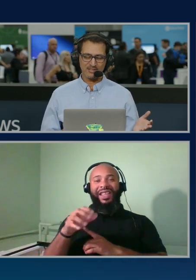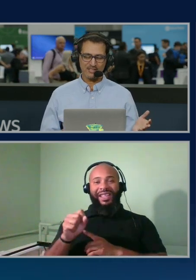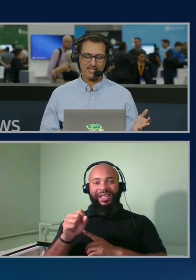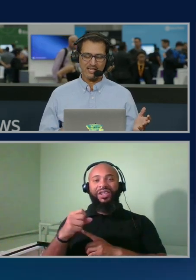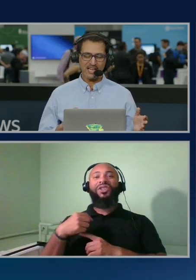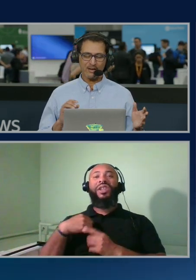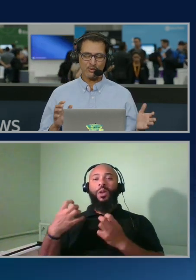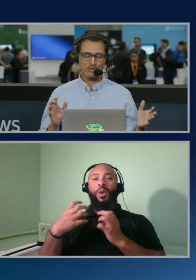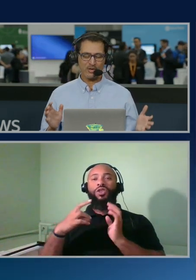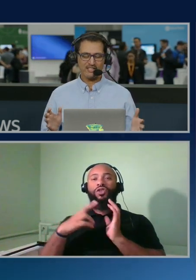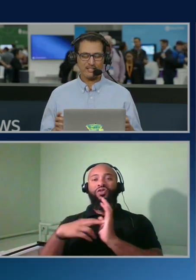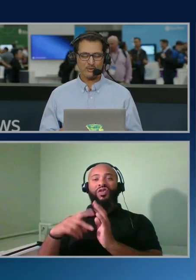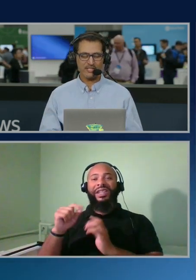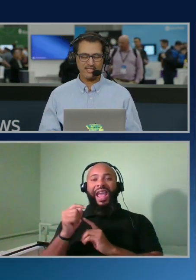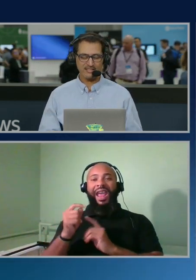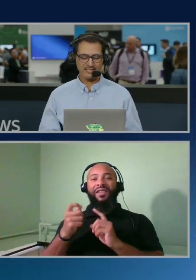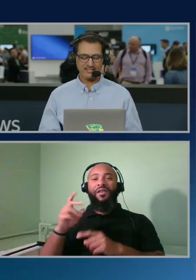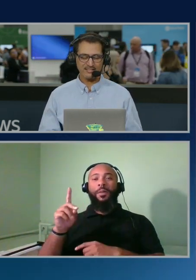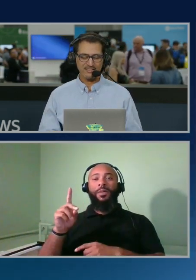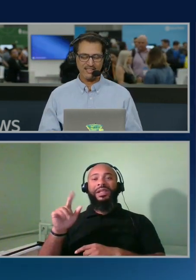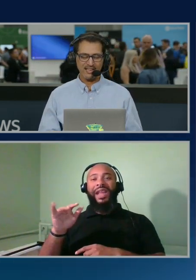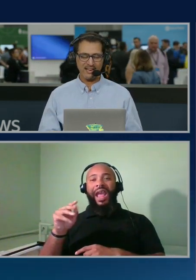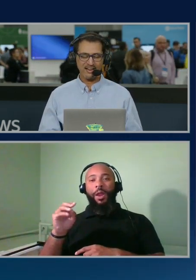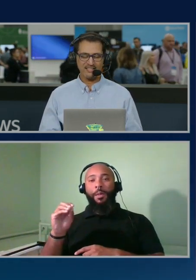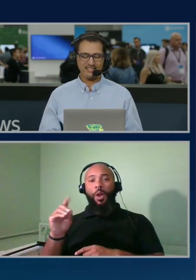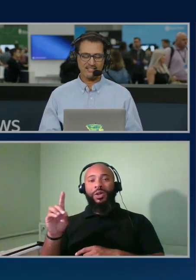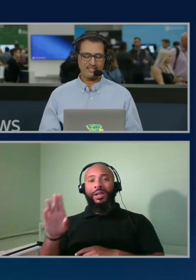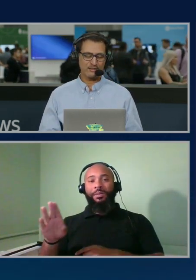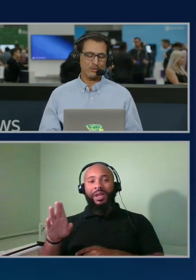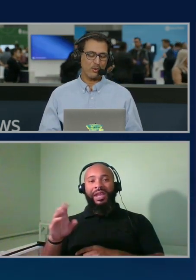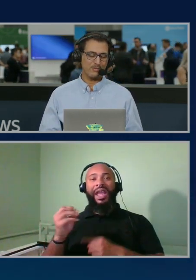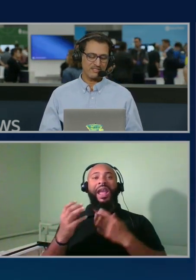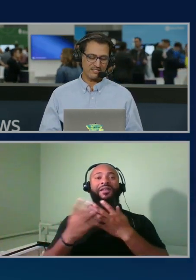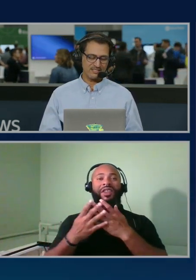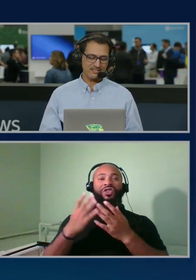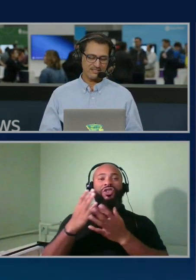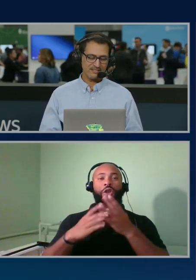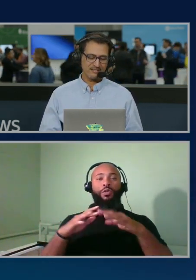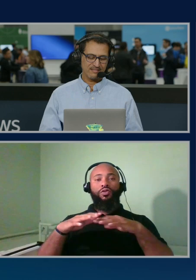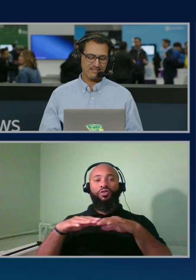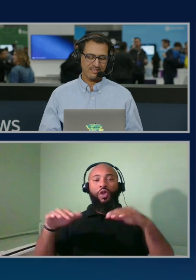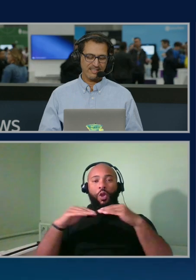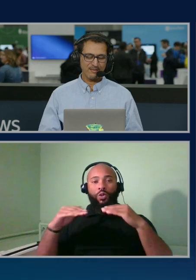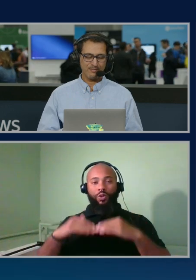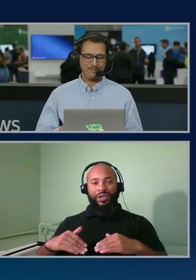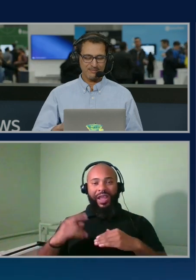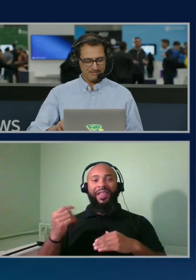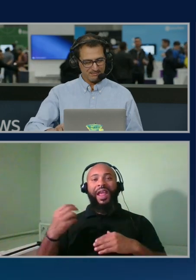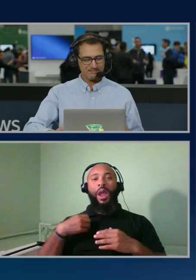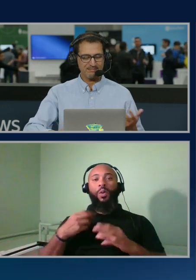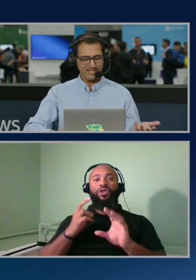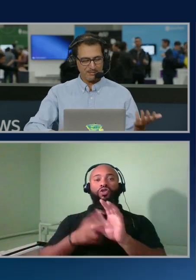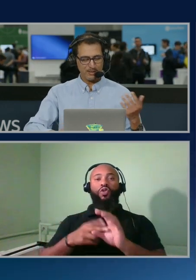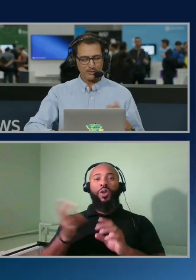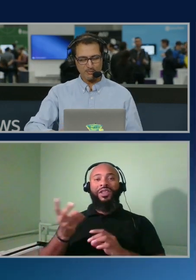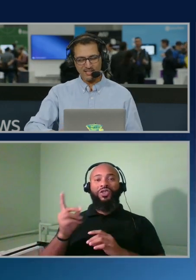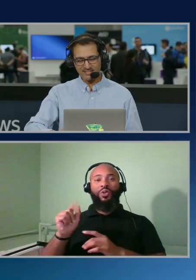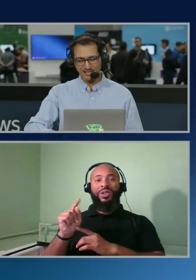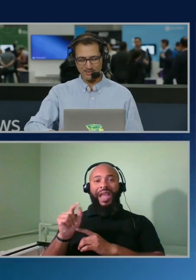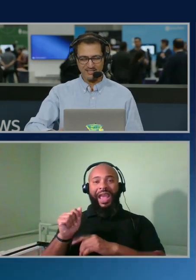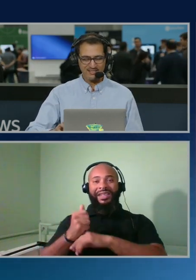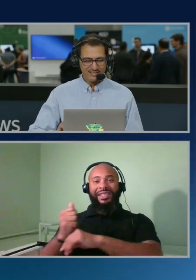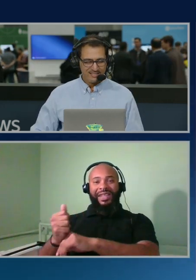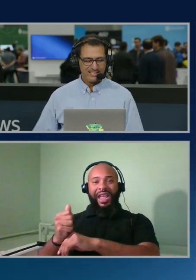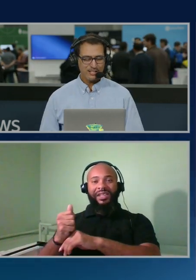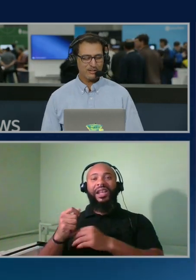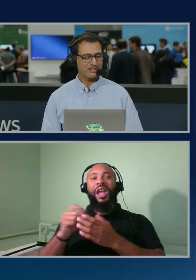rows. And I want to join these 2 data sets and write the results to OpenSearch. Okay. Give me a Glue Spark